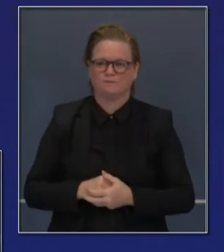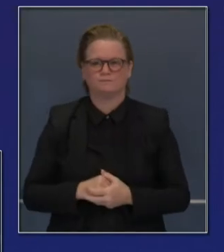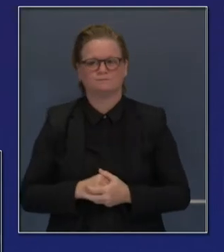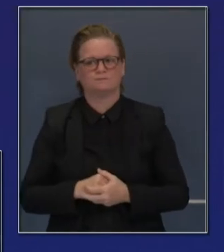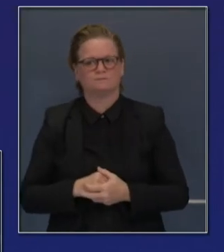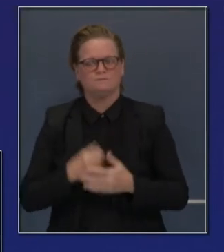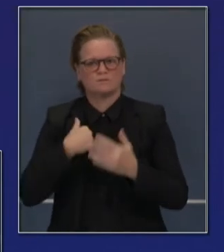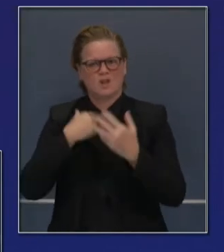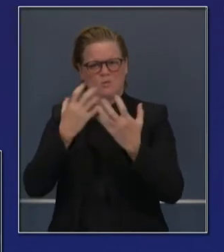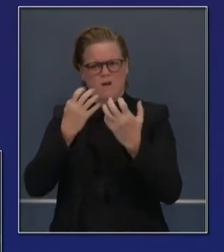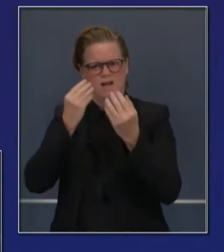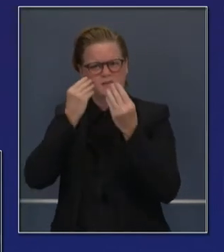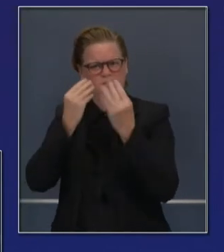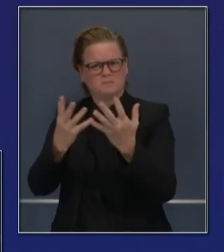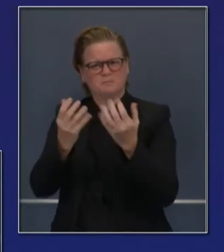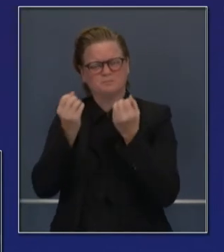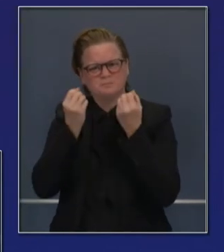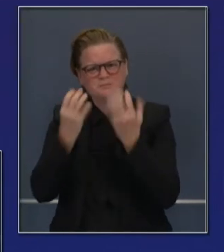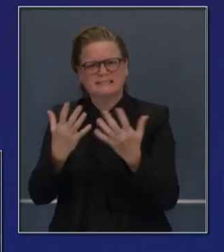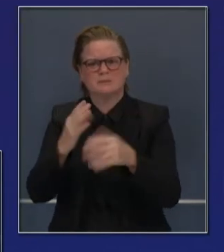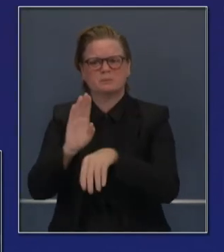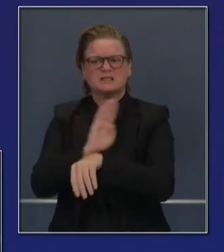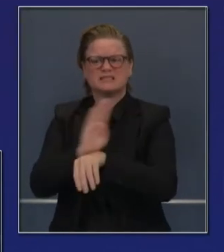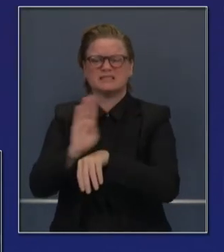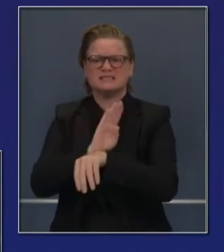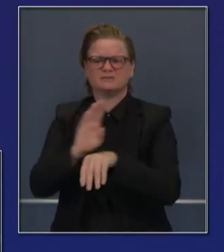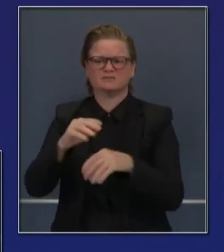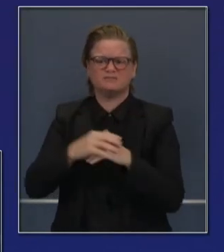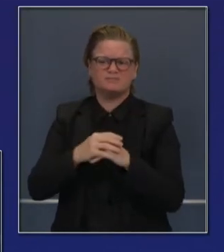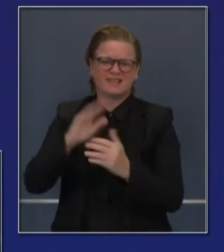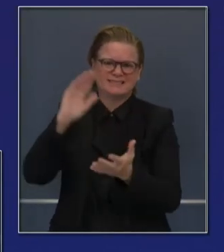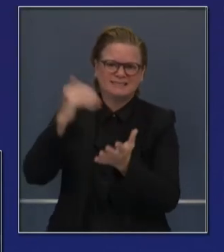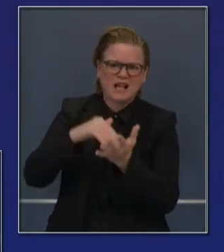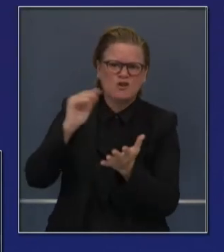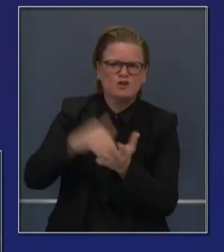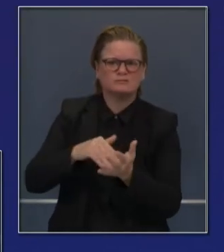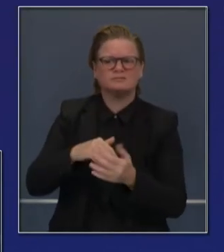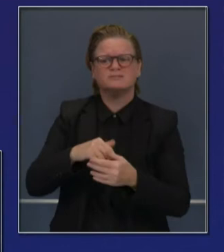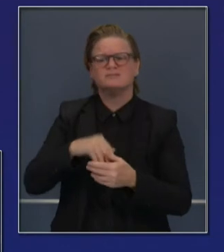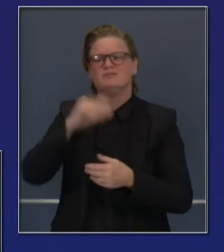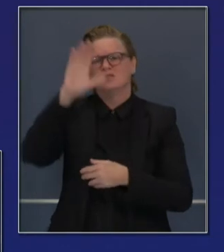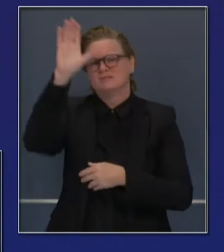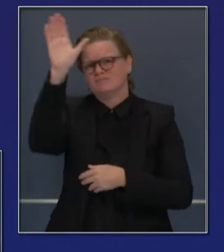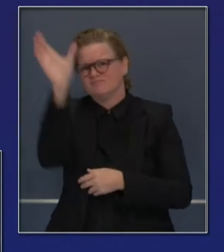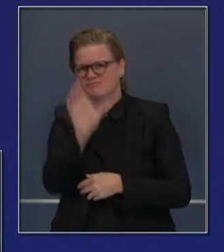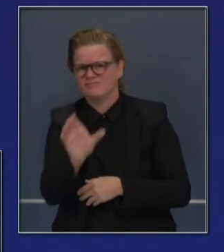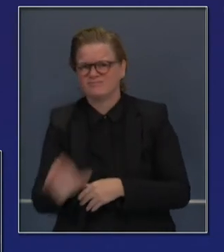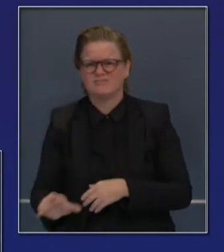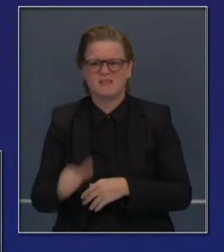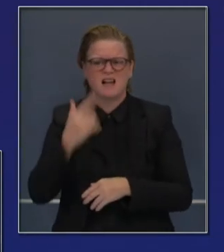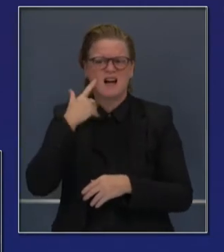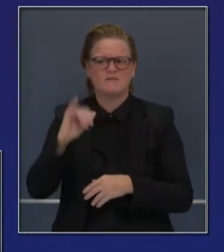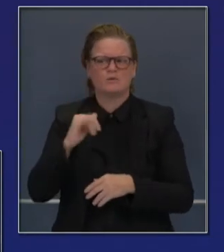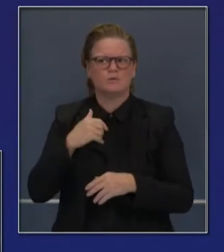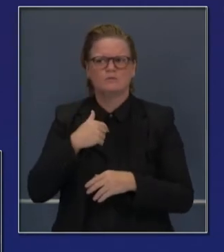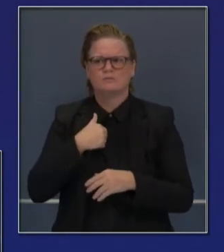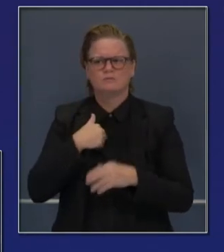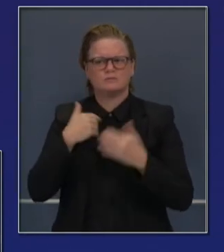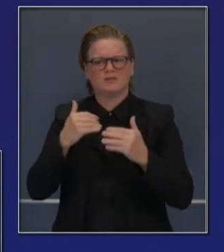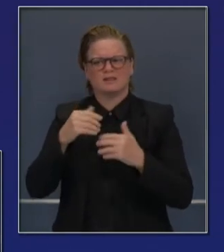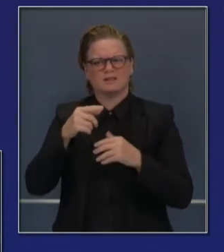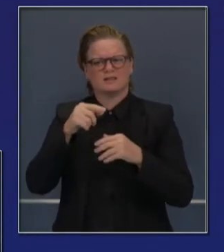small business centers. And I want to encourage small businessmen and women to use those small business centers. There's a treasure trove of